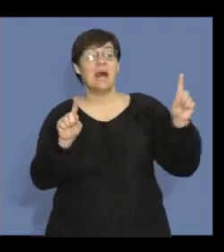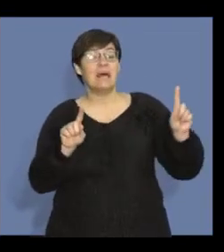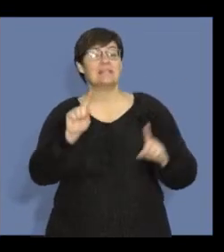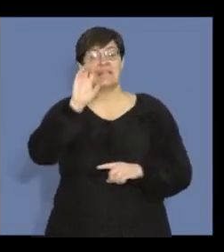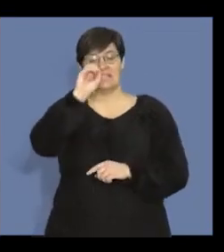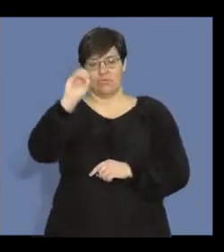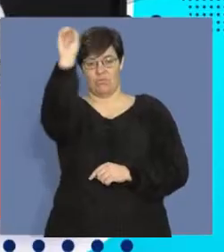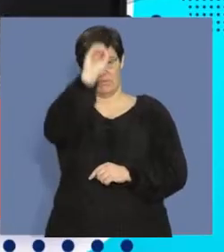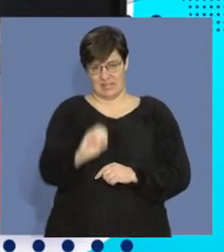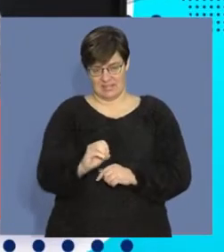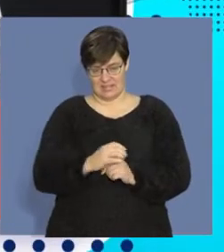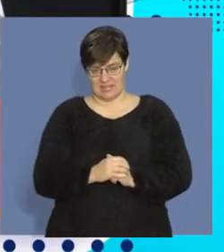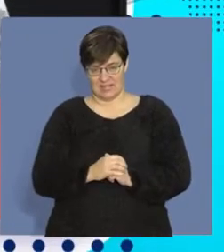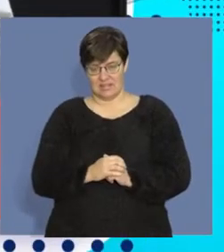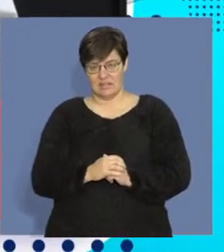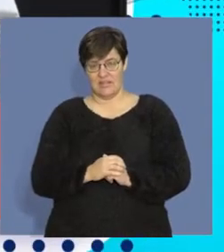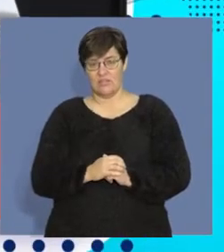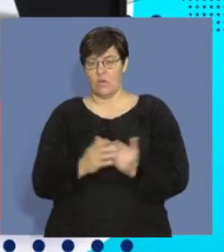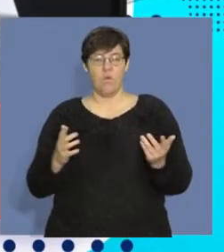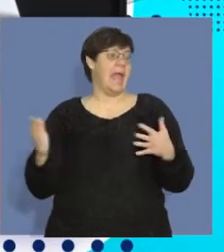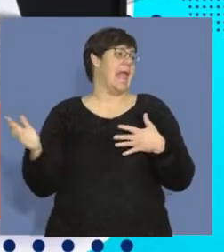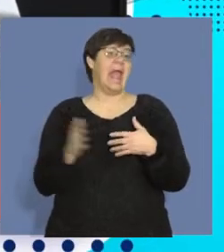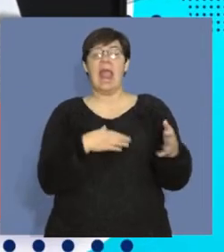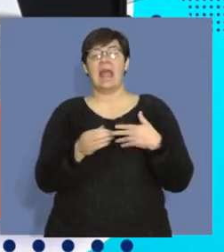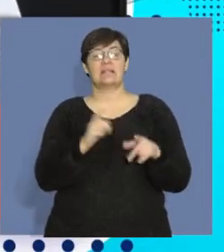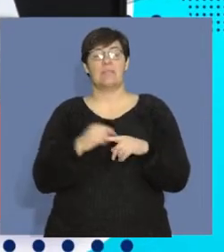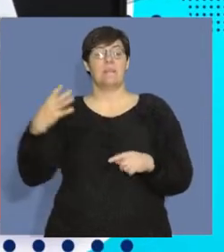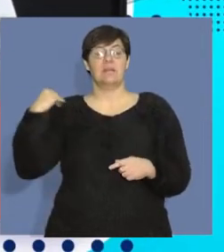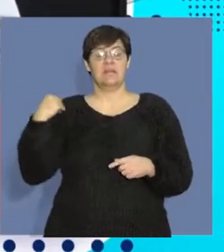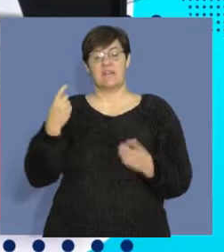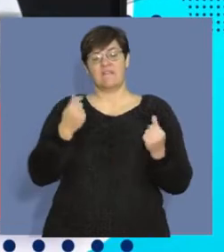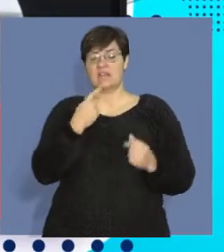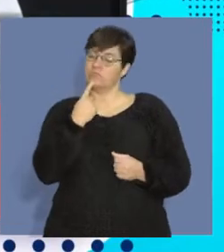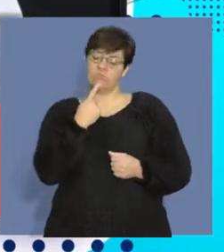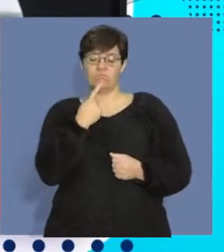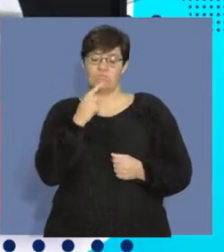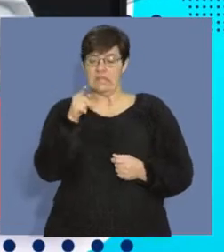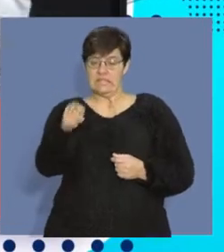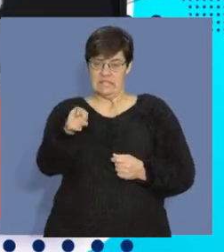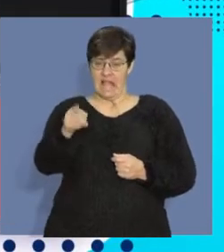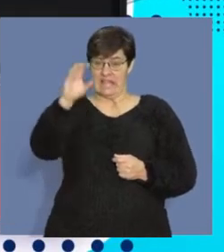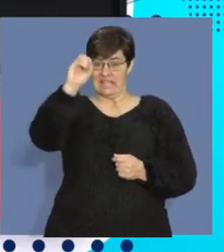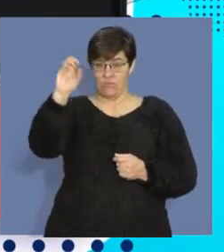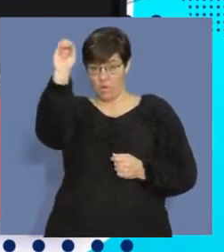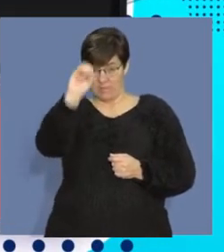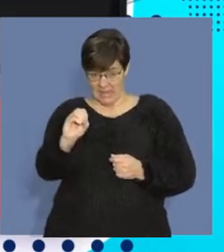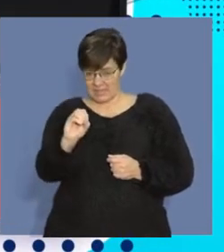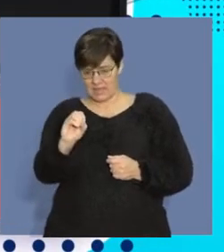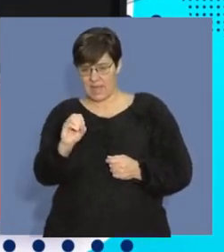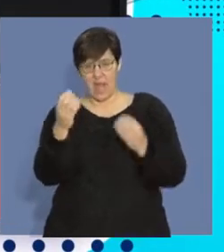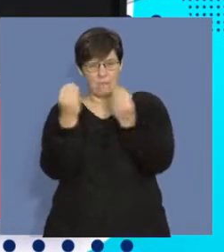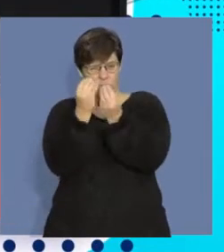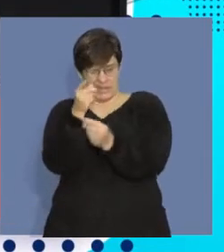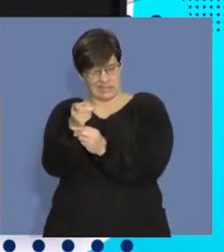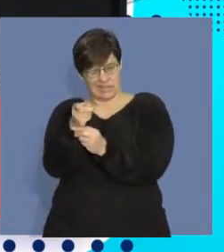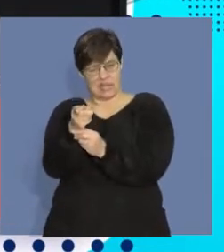at zero percent meaning that at any one time the minister of finance can change that to the standard rate knowing full